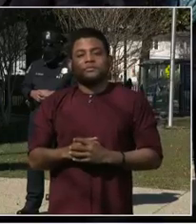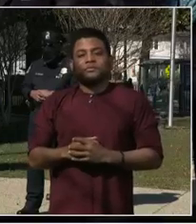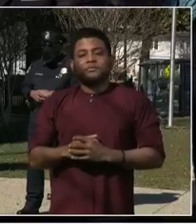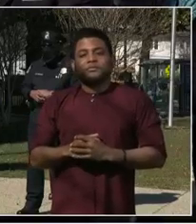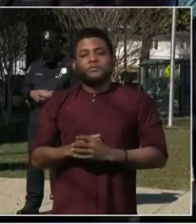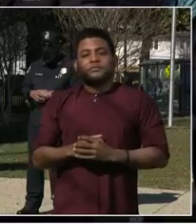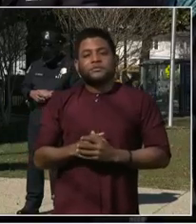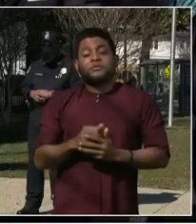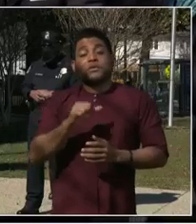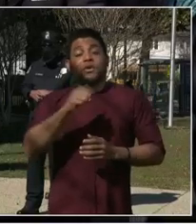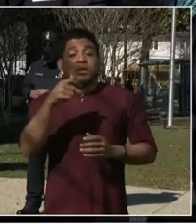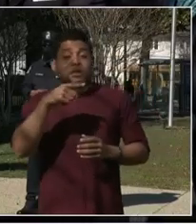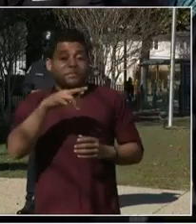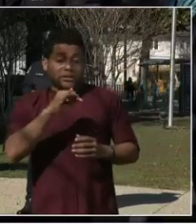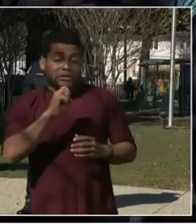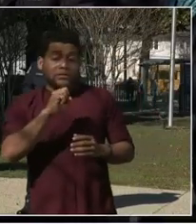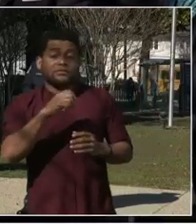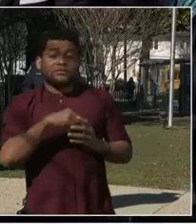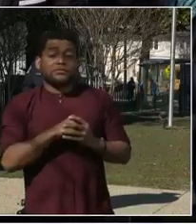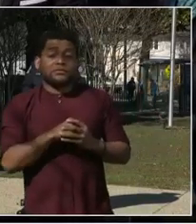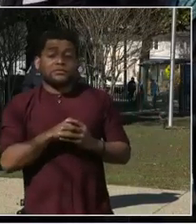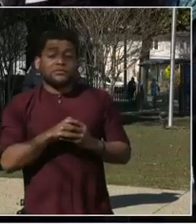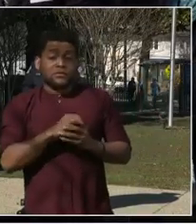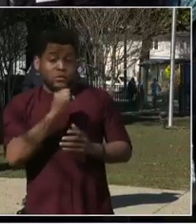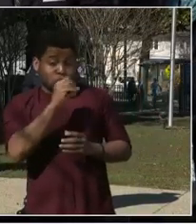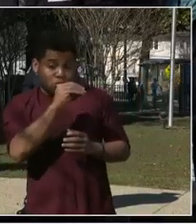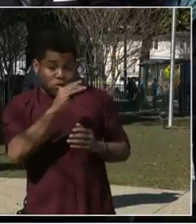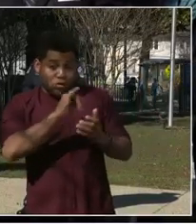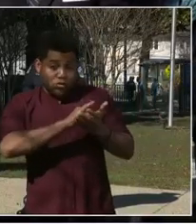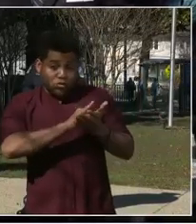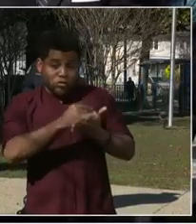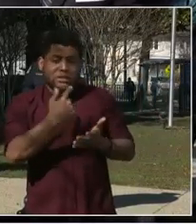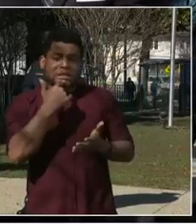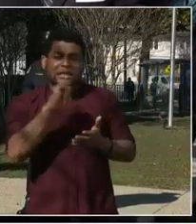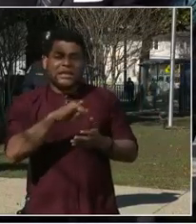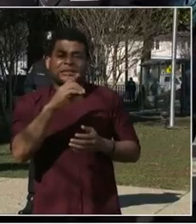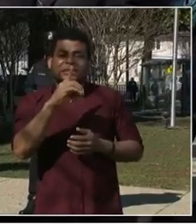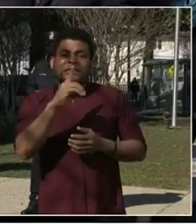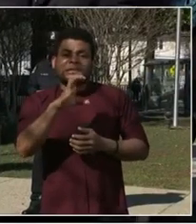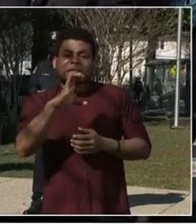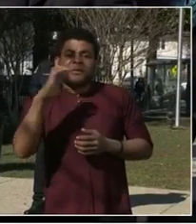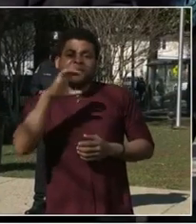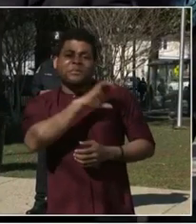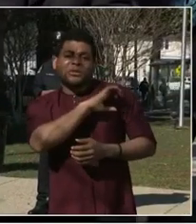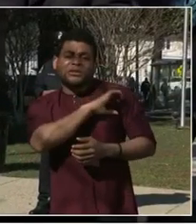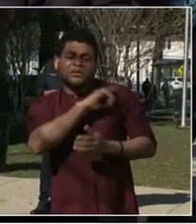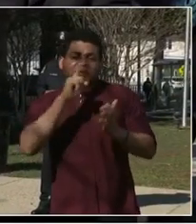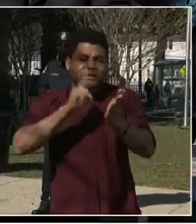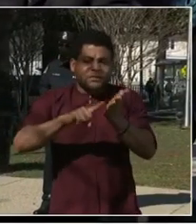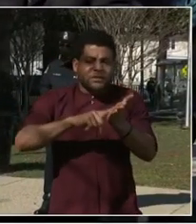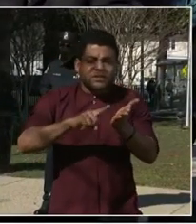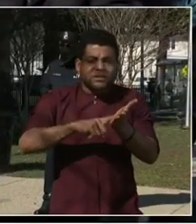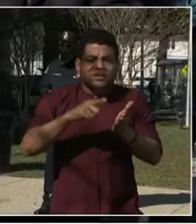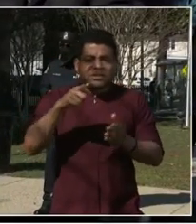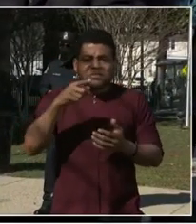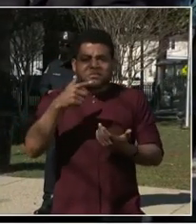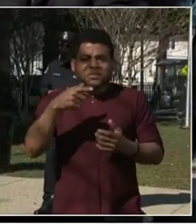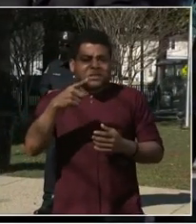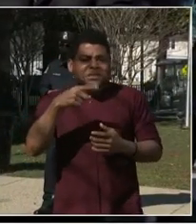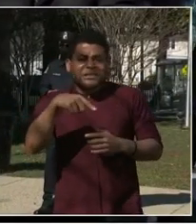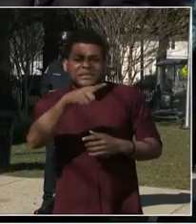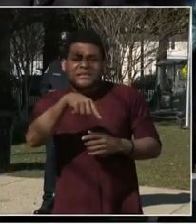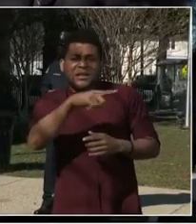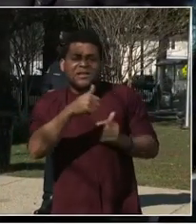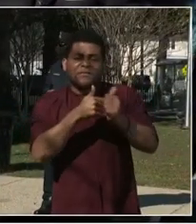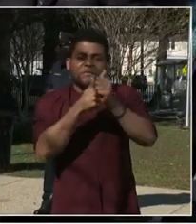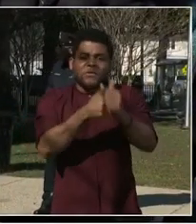Sam, yeah. So the NYPD also said that there was a DC police detective who was looking, I guess, followed New York,